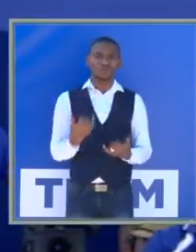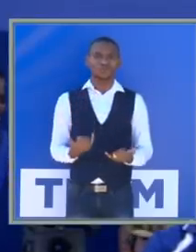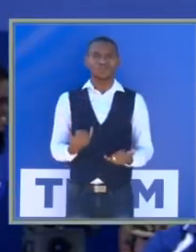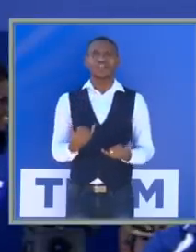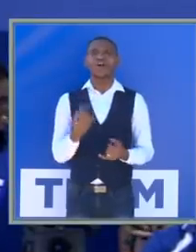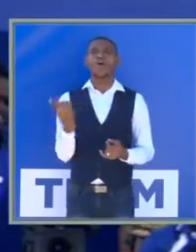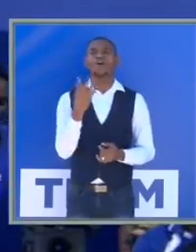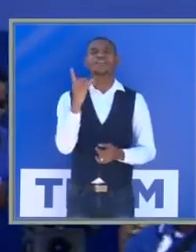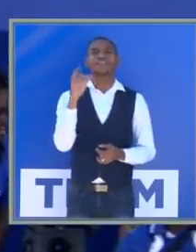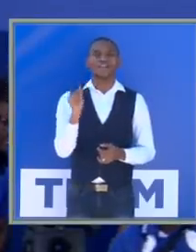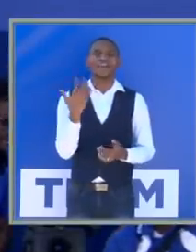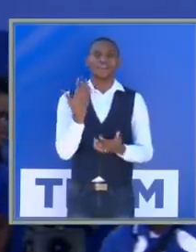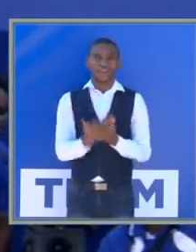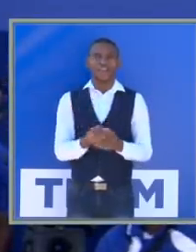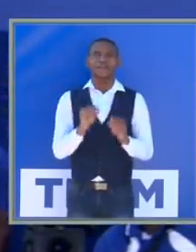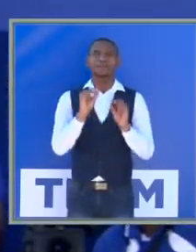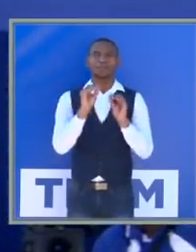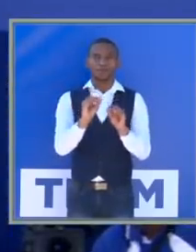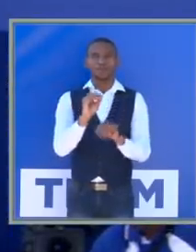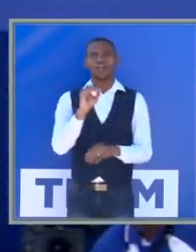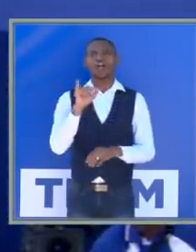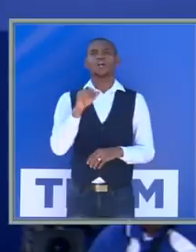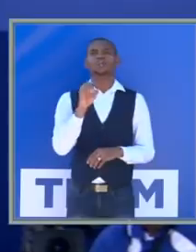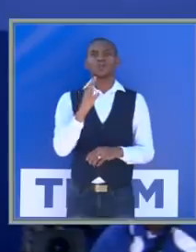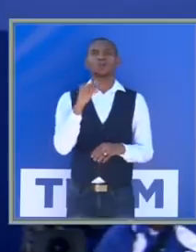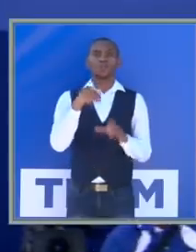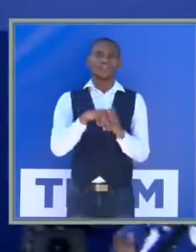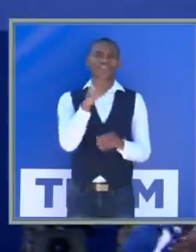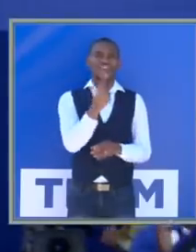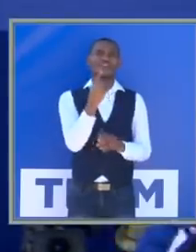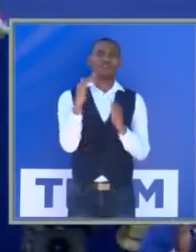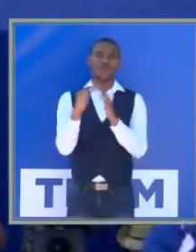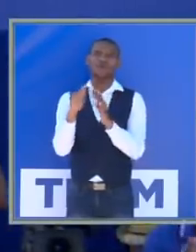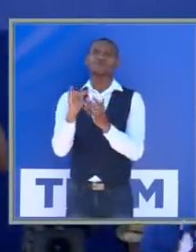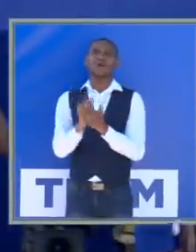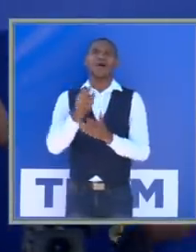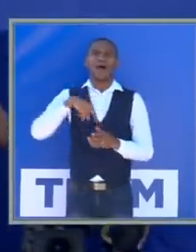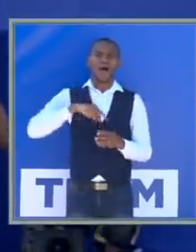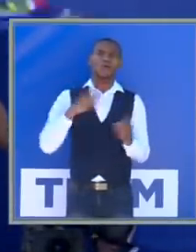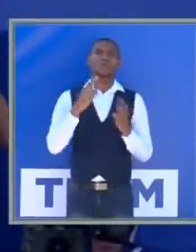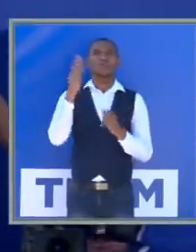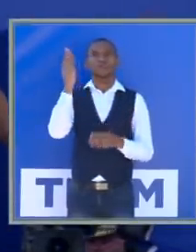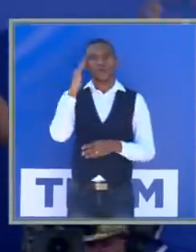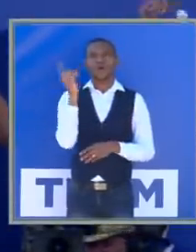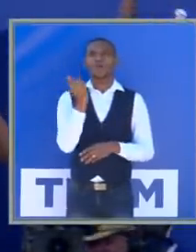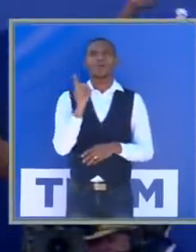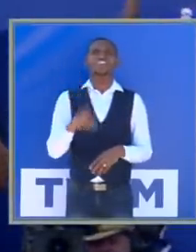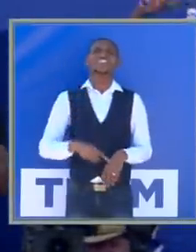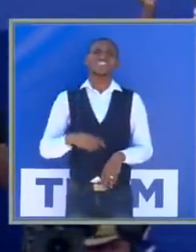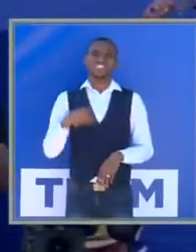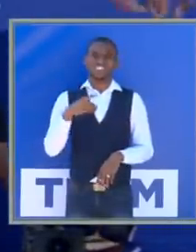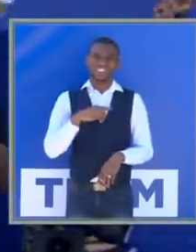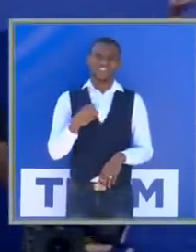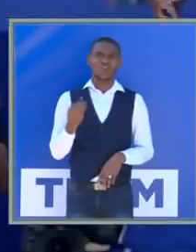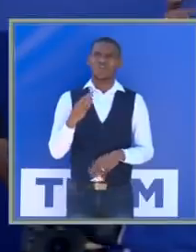the DA can put a job in every home so that our people know what the dignity of